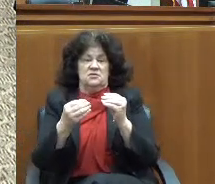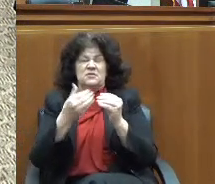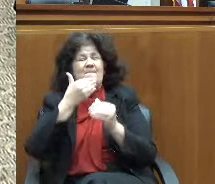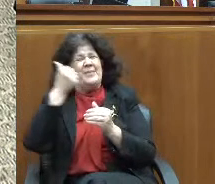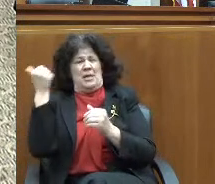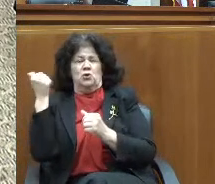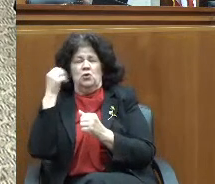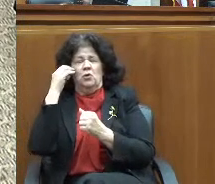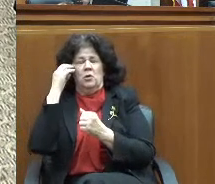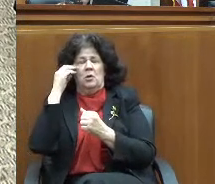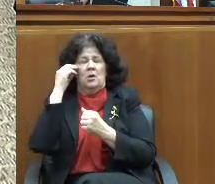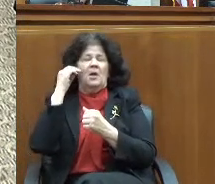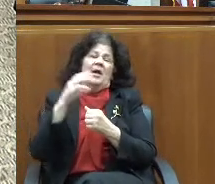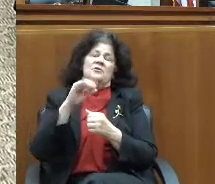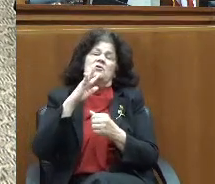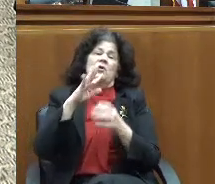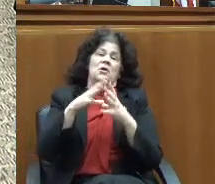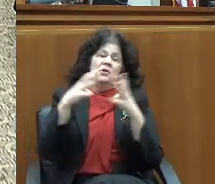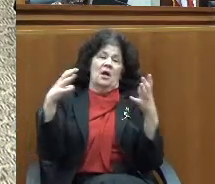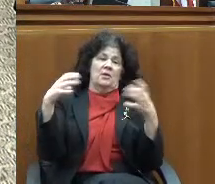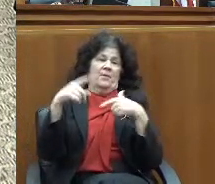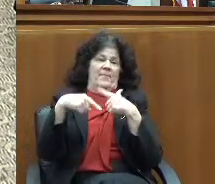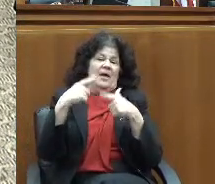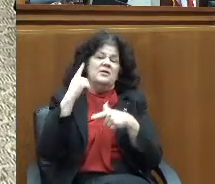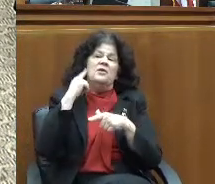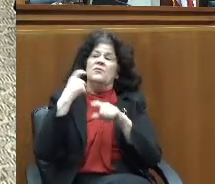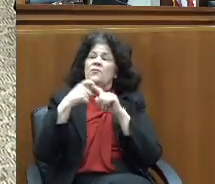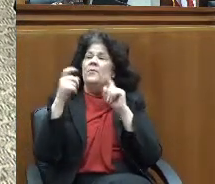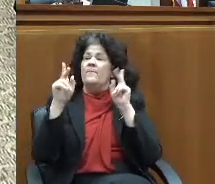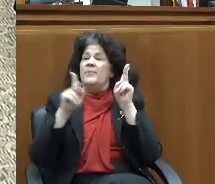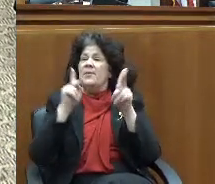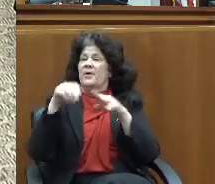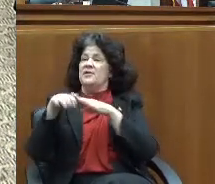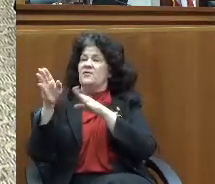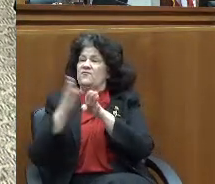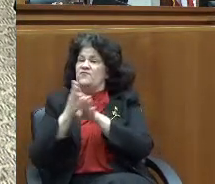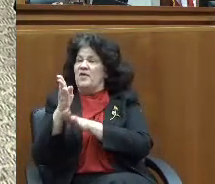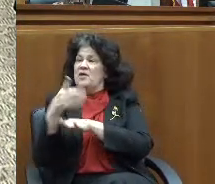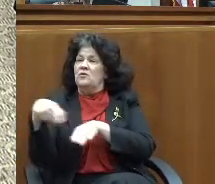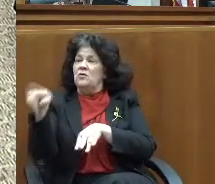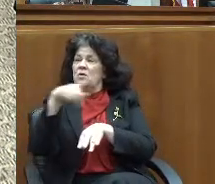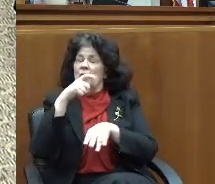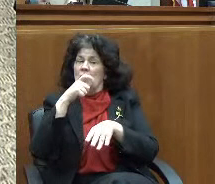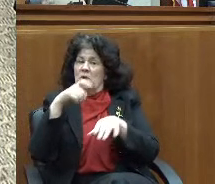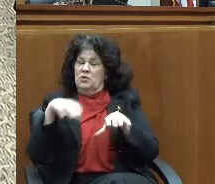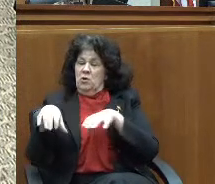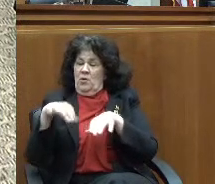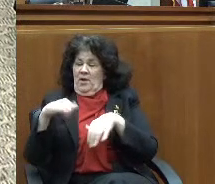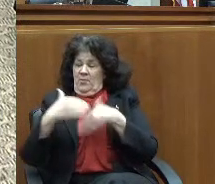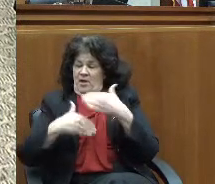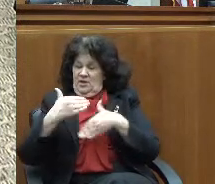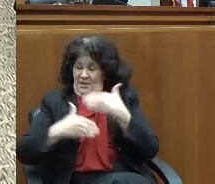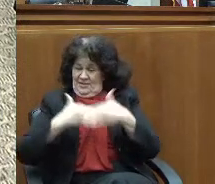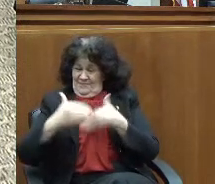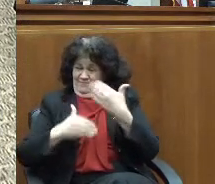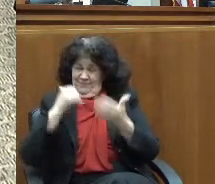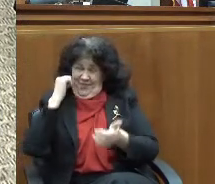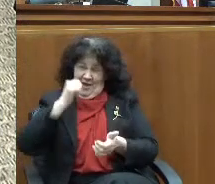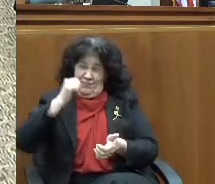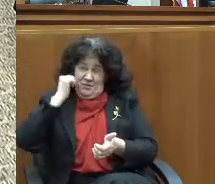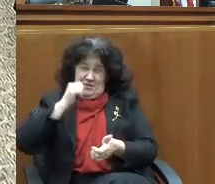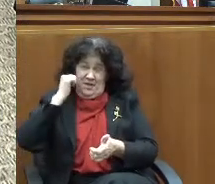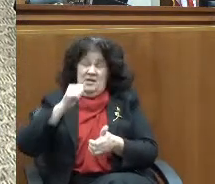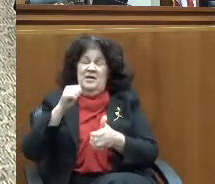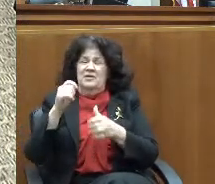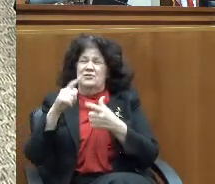efficient. They also talked a lot about hearing from people in the field who are doing this process every day in school systems to